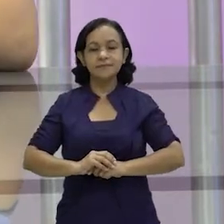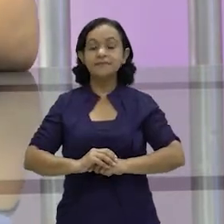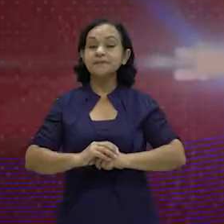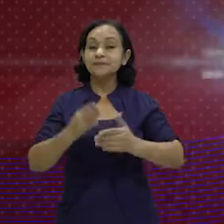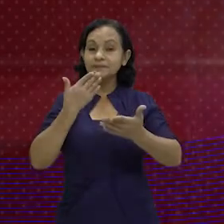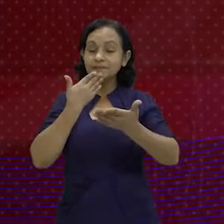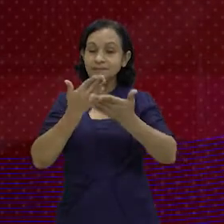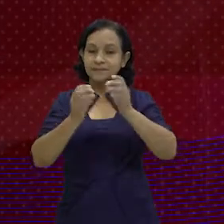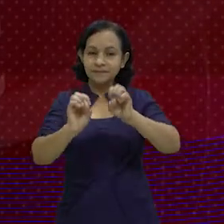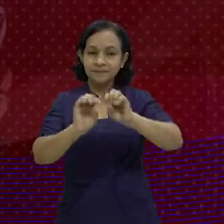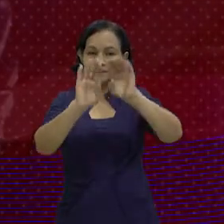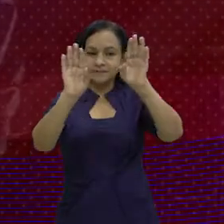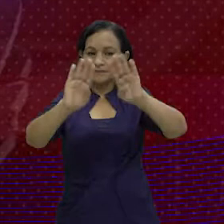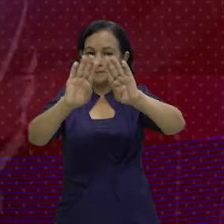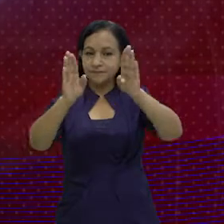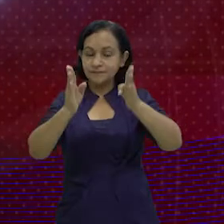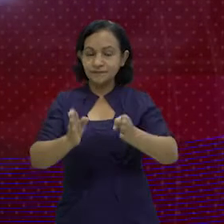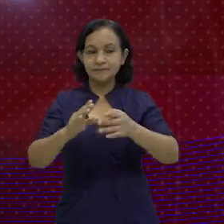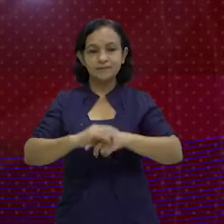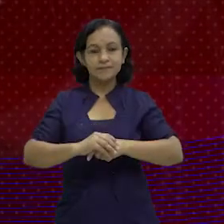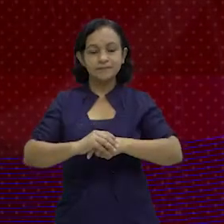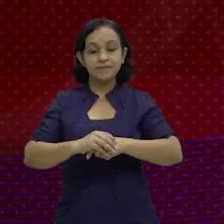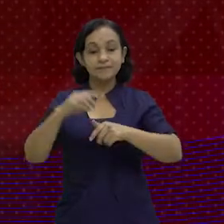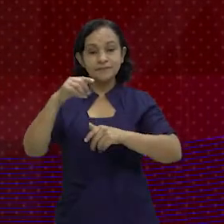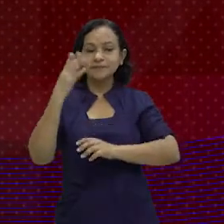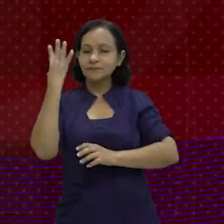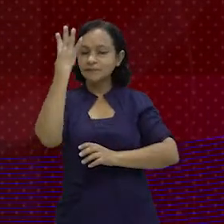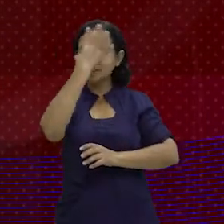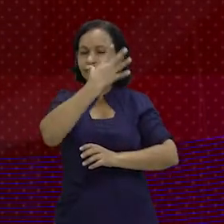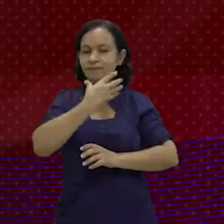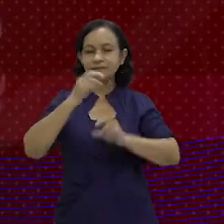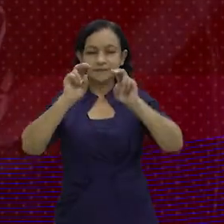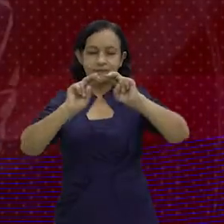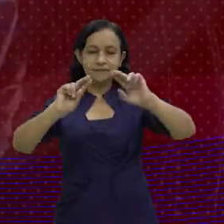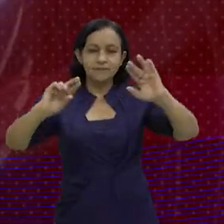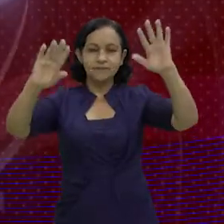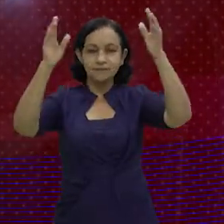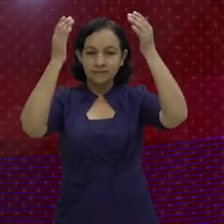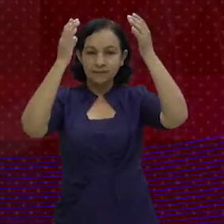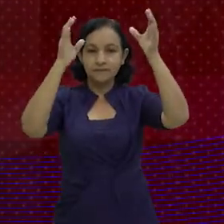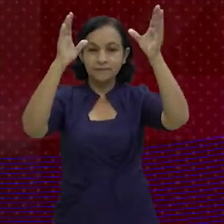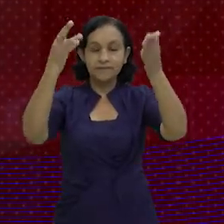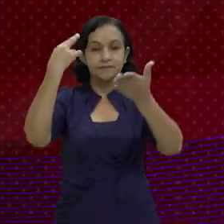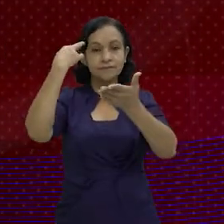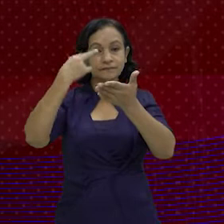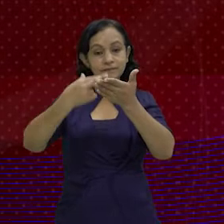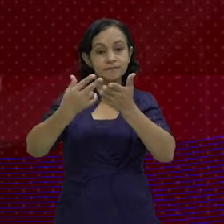Buenos días, compañera. We this natural, cultural, archaeological,